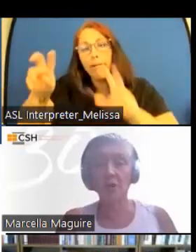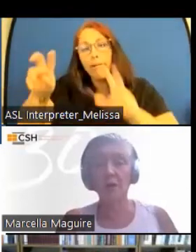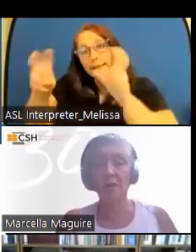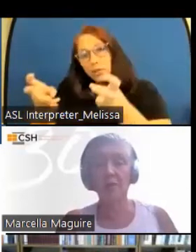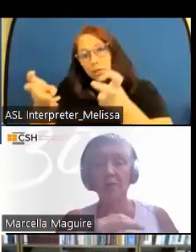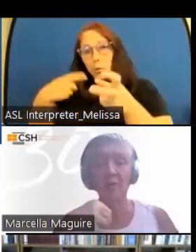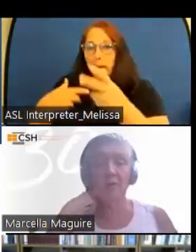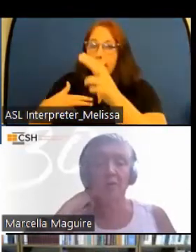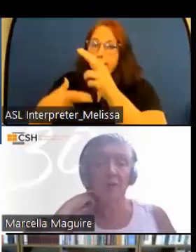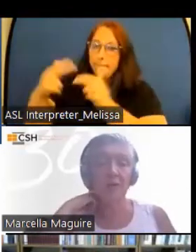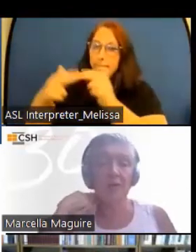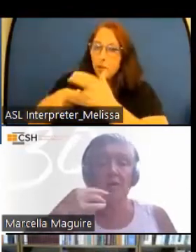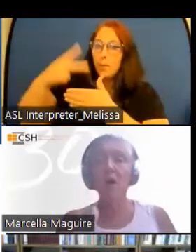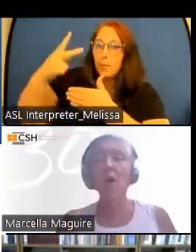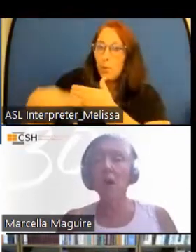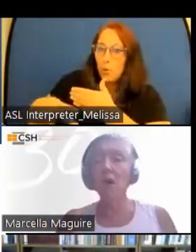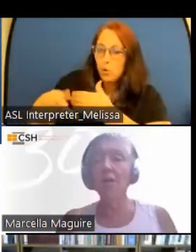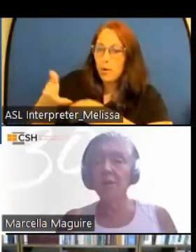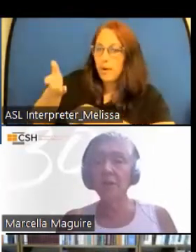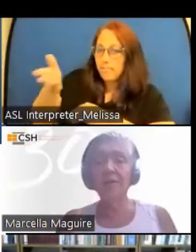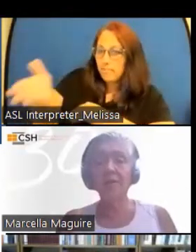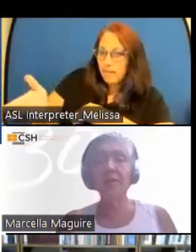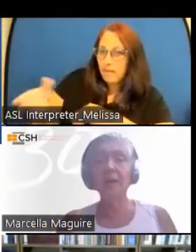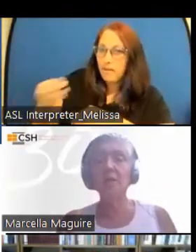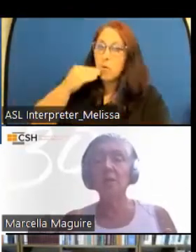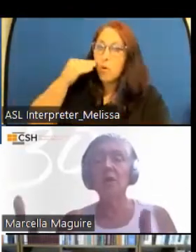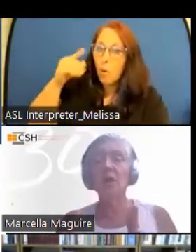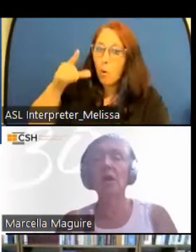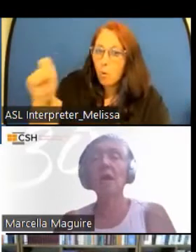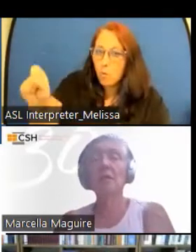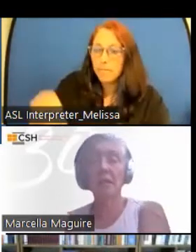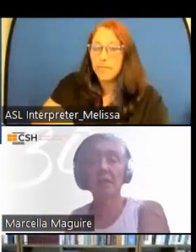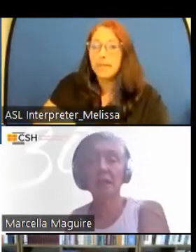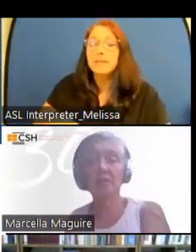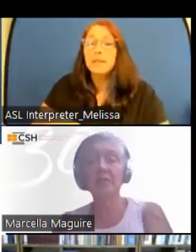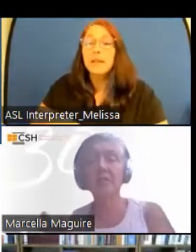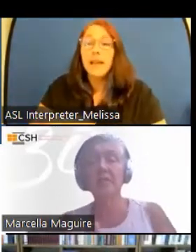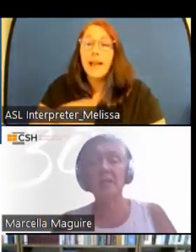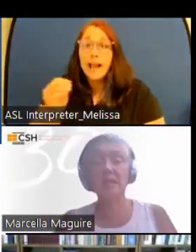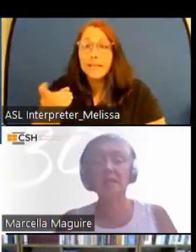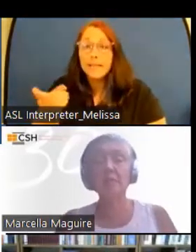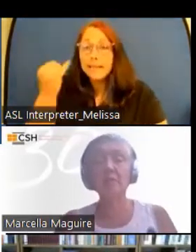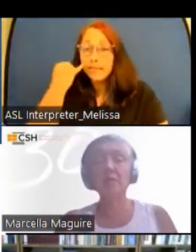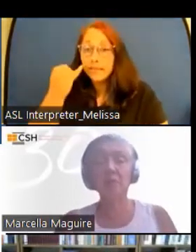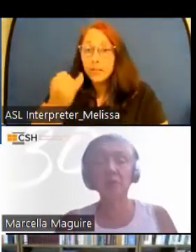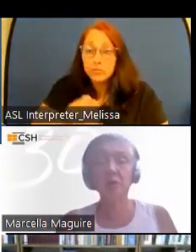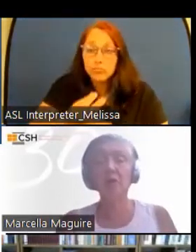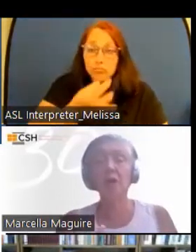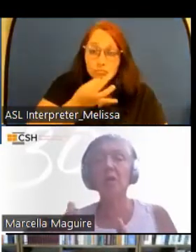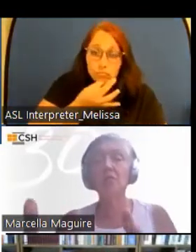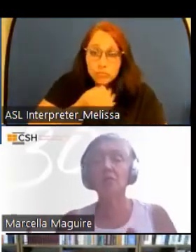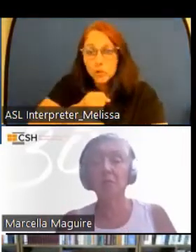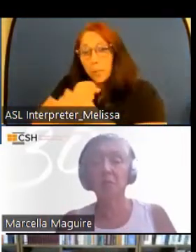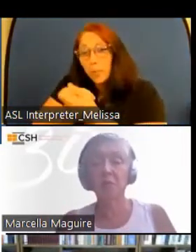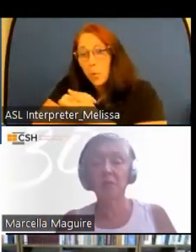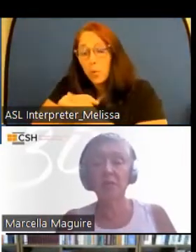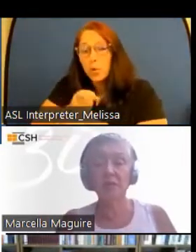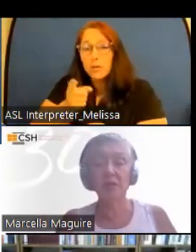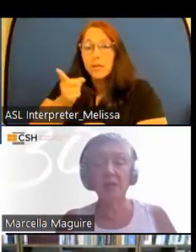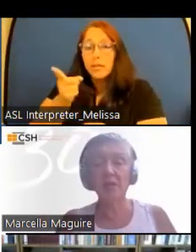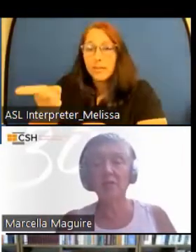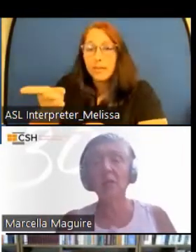talk more about the program that we built there. All of you out there are the experts on let's have services homelessness. Let's have supports for people who are aging, for people